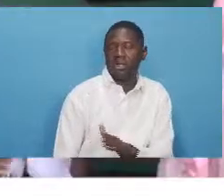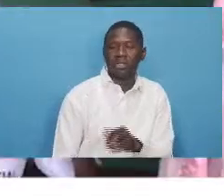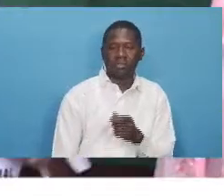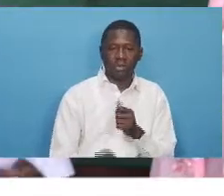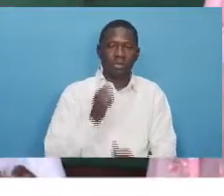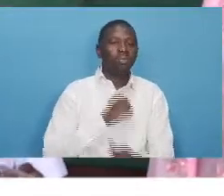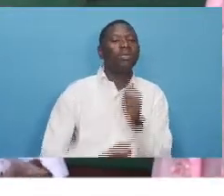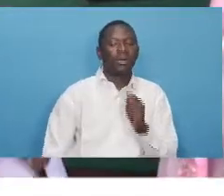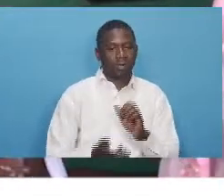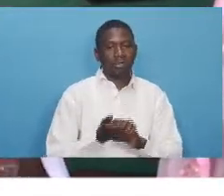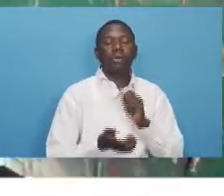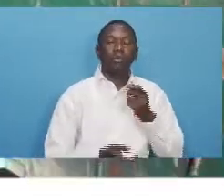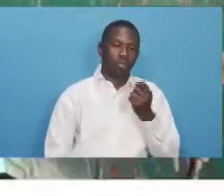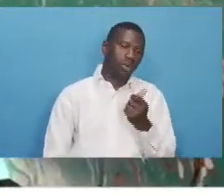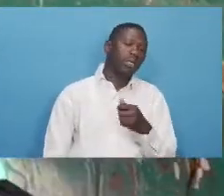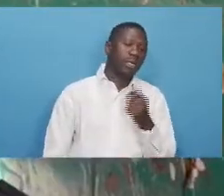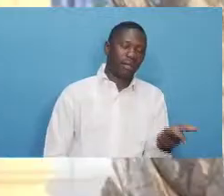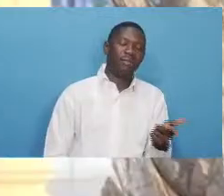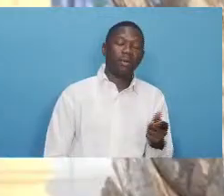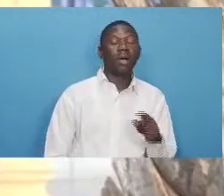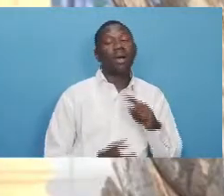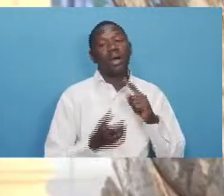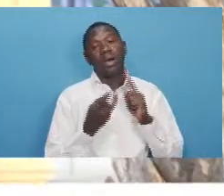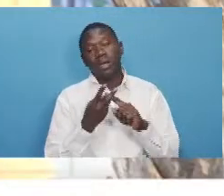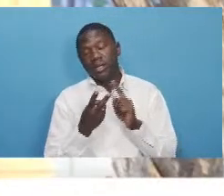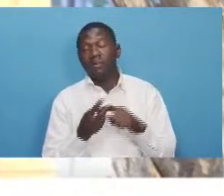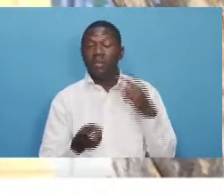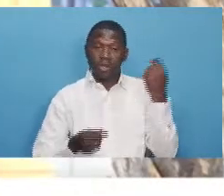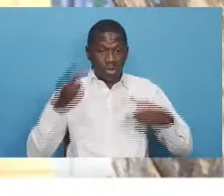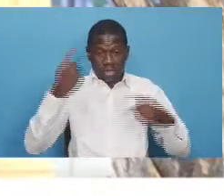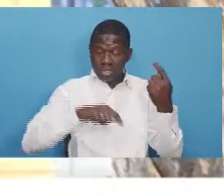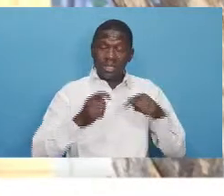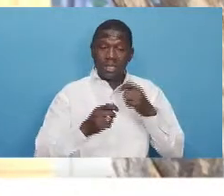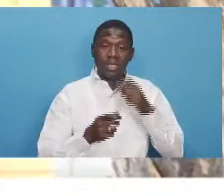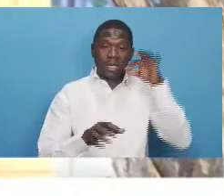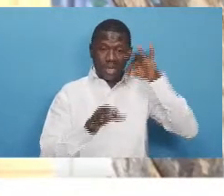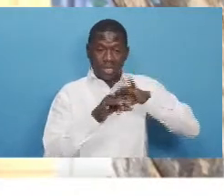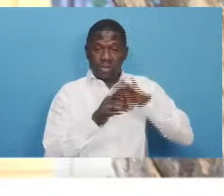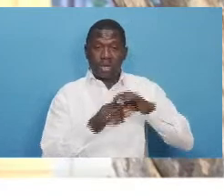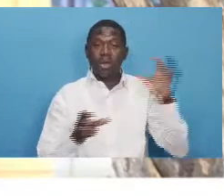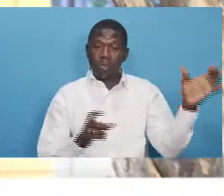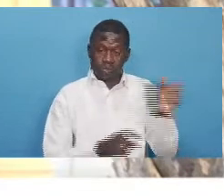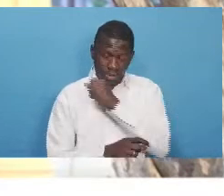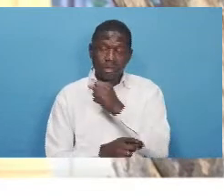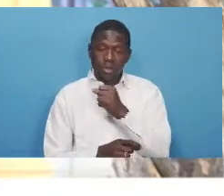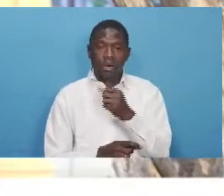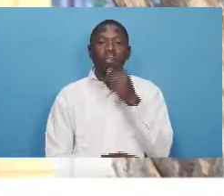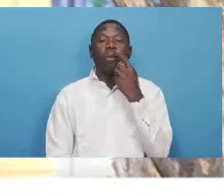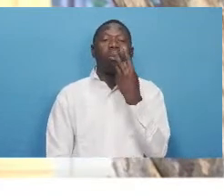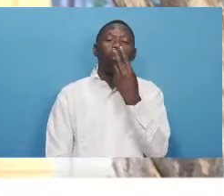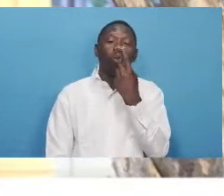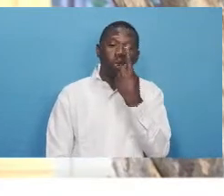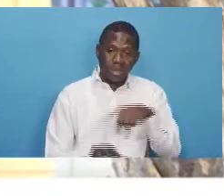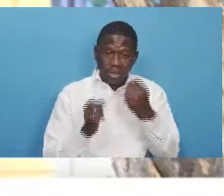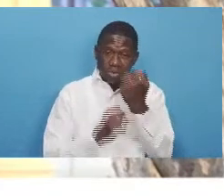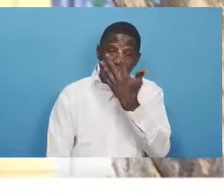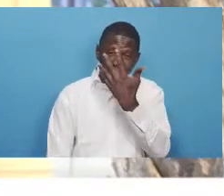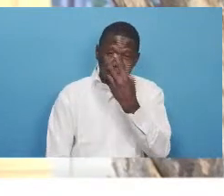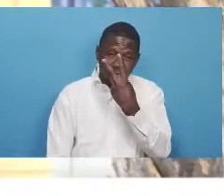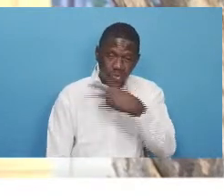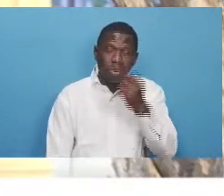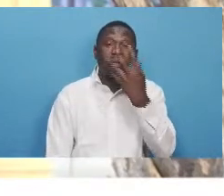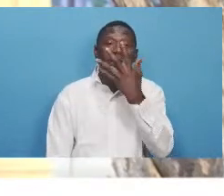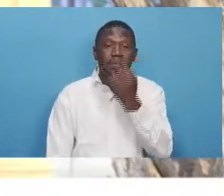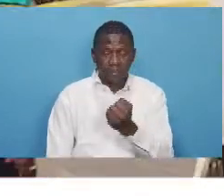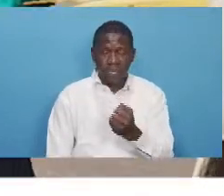even if you contest in the election, you win the election, it is refunded. And even if you lose with a certain percentage,